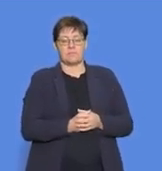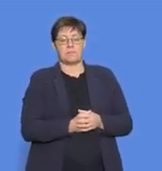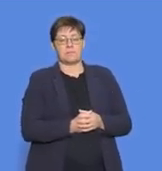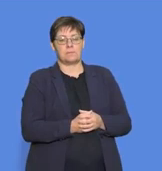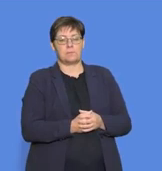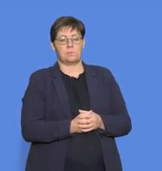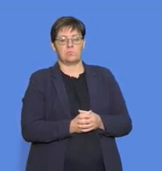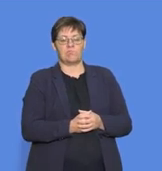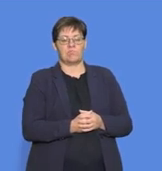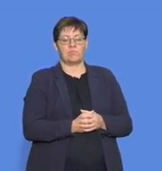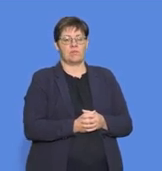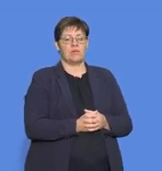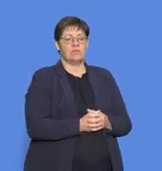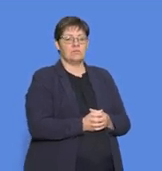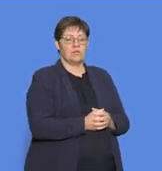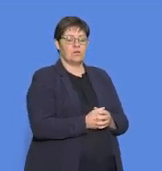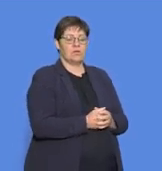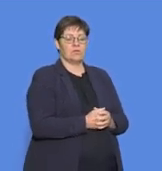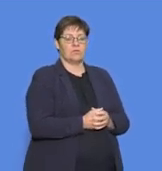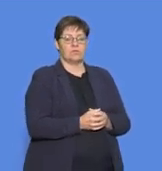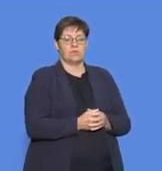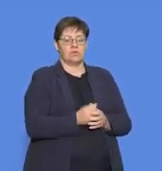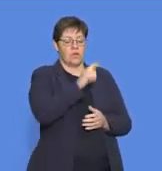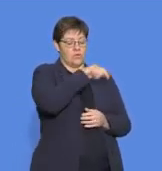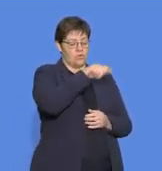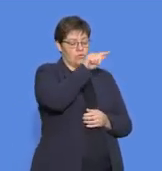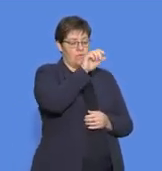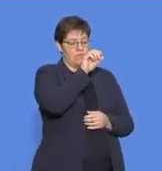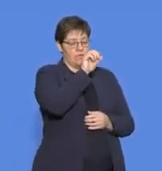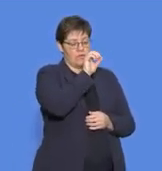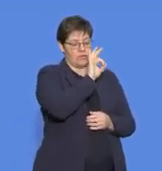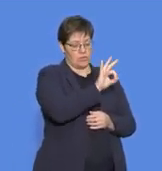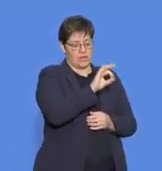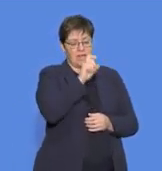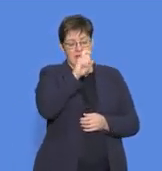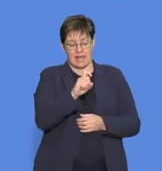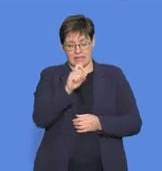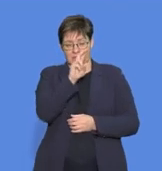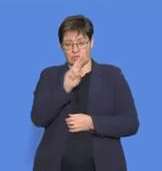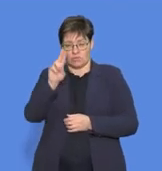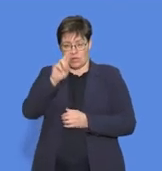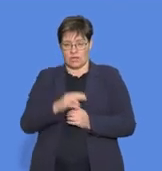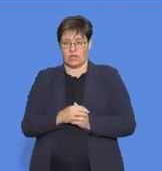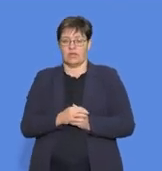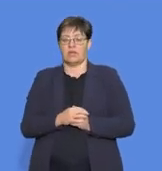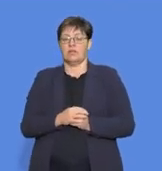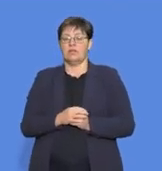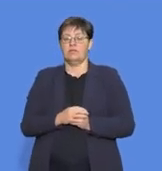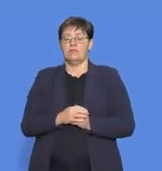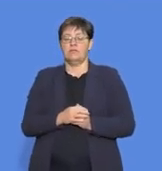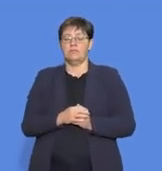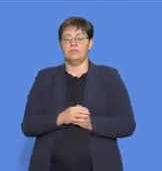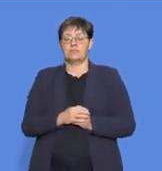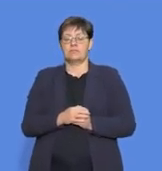going to end up doing that. So QR squared is going to be √3 X squared. PQ